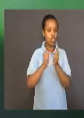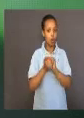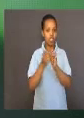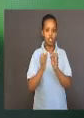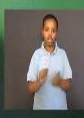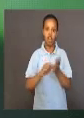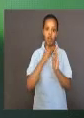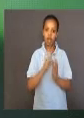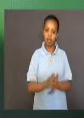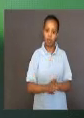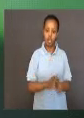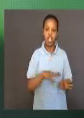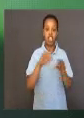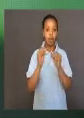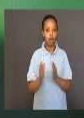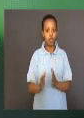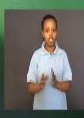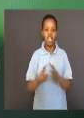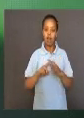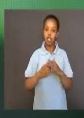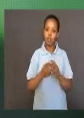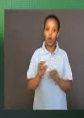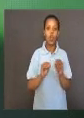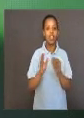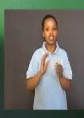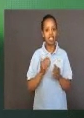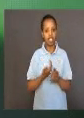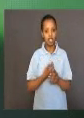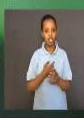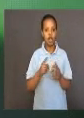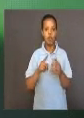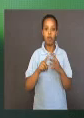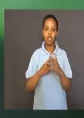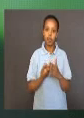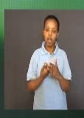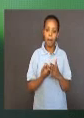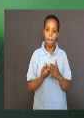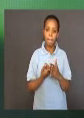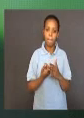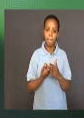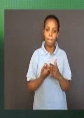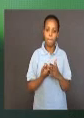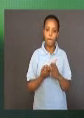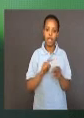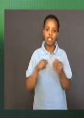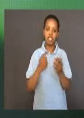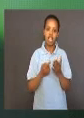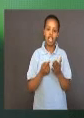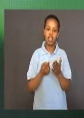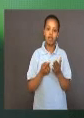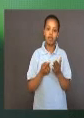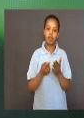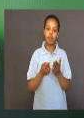Students, for our first activity, let us talk about an example of how the